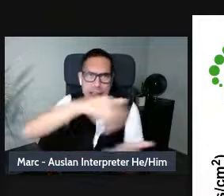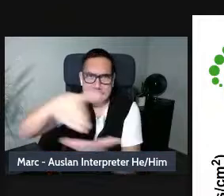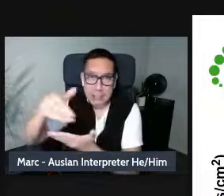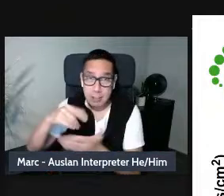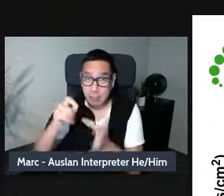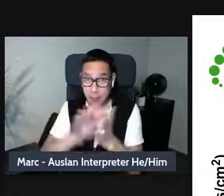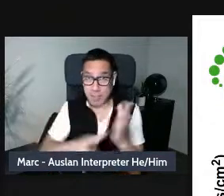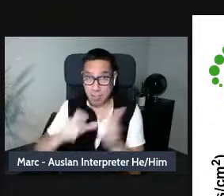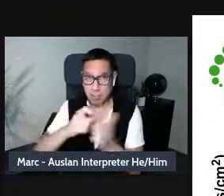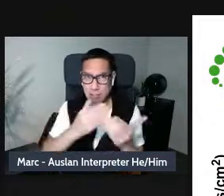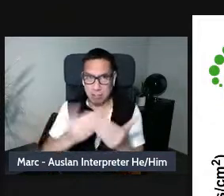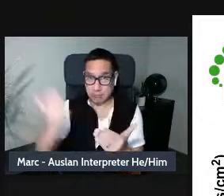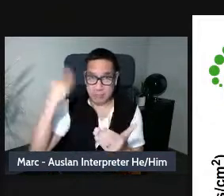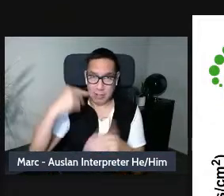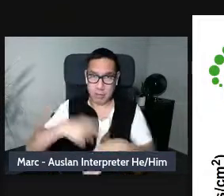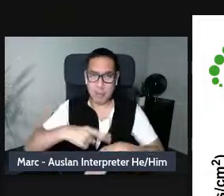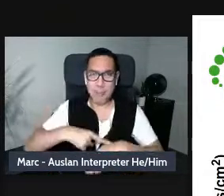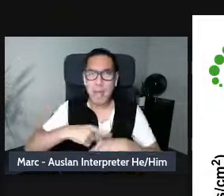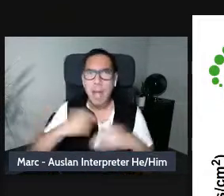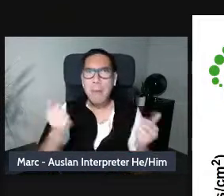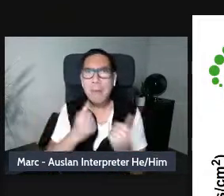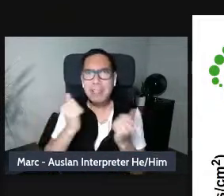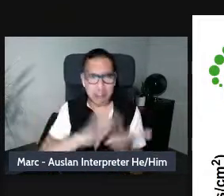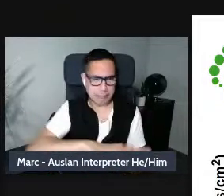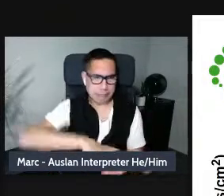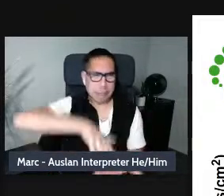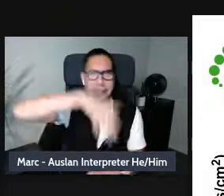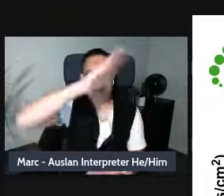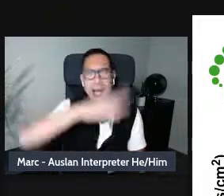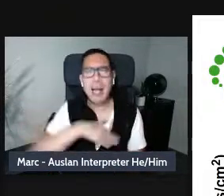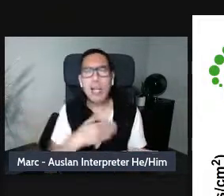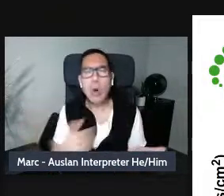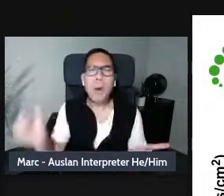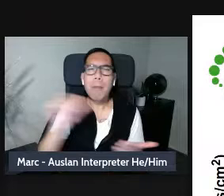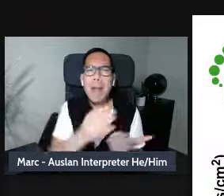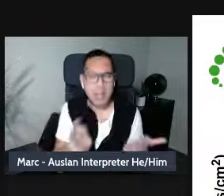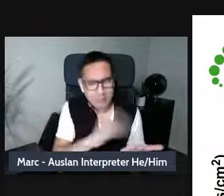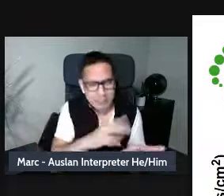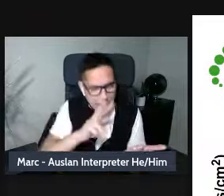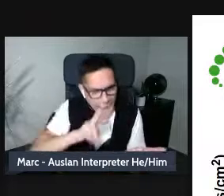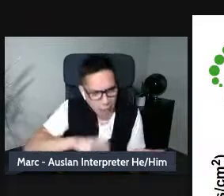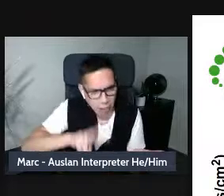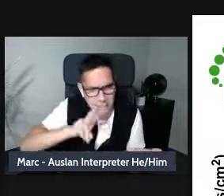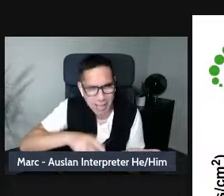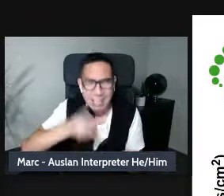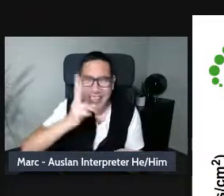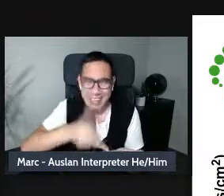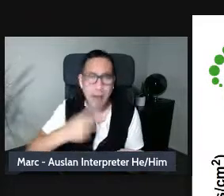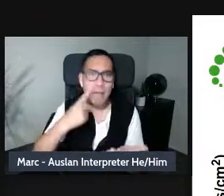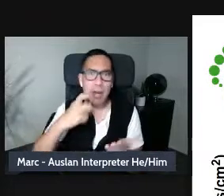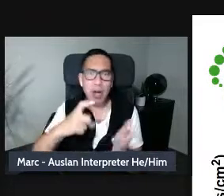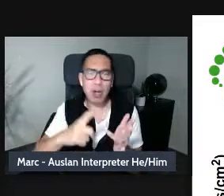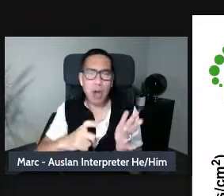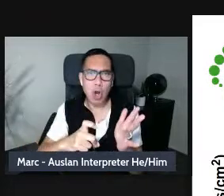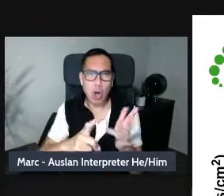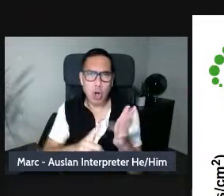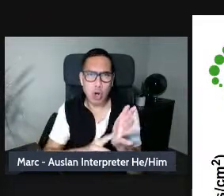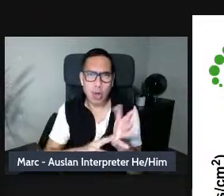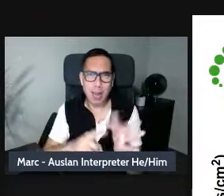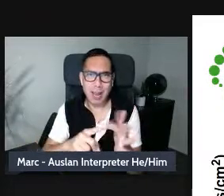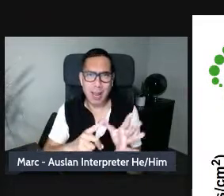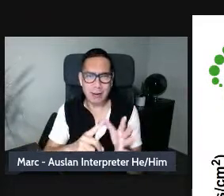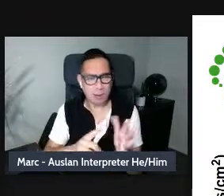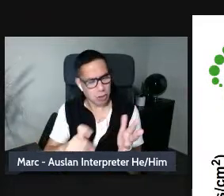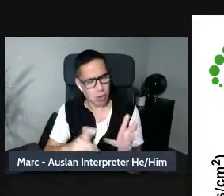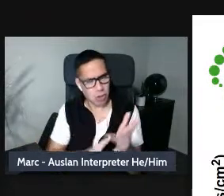needed to look at this, and I went back and reanalyzed it. And what I found is that collateral vessels are quite unique in